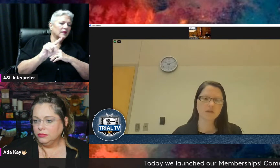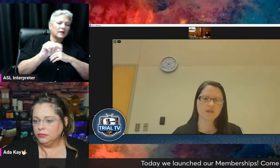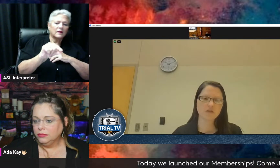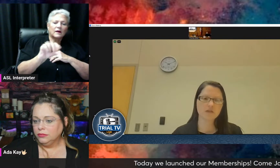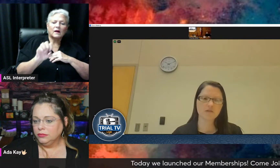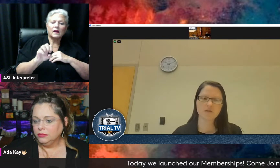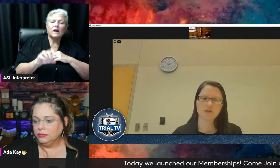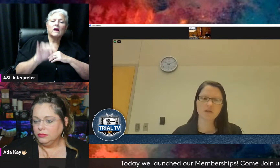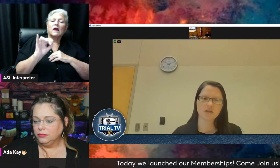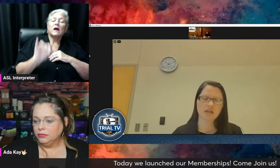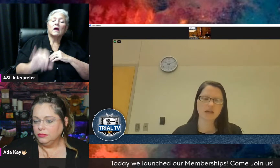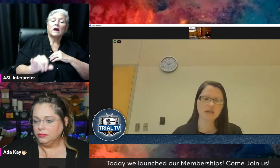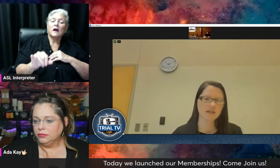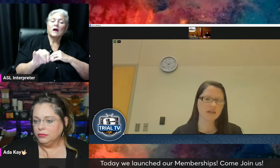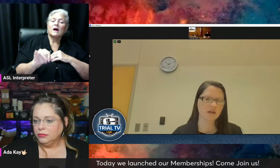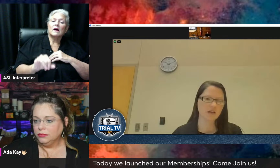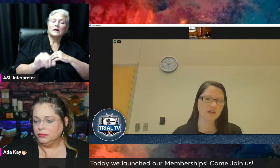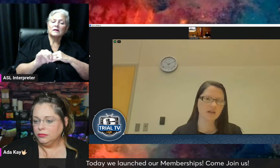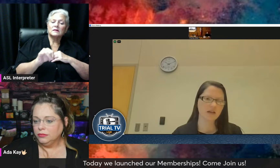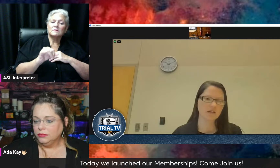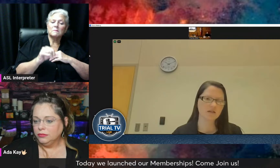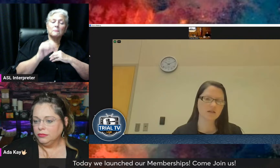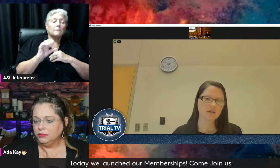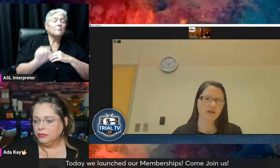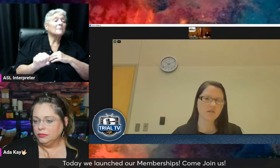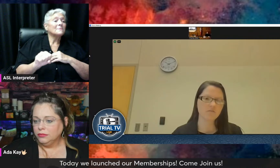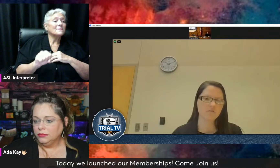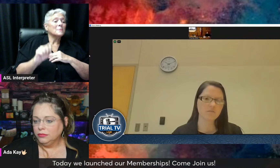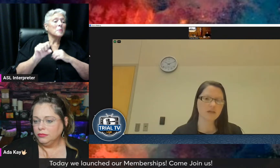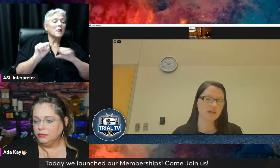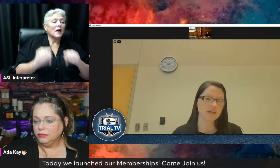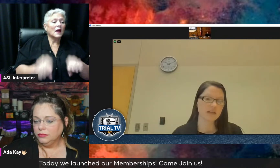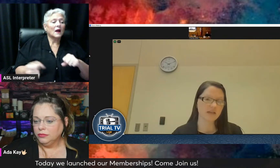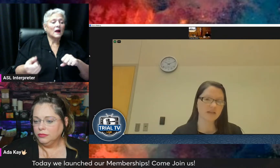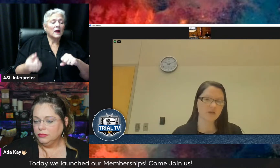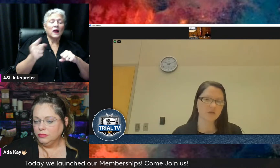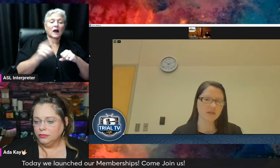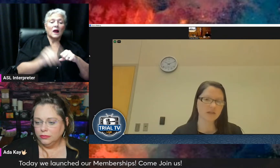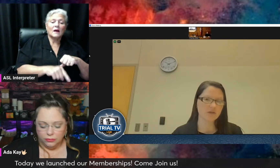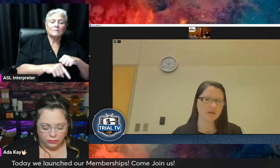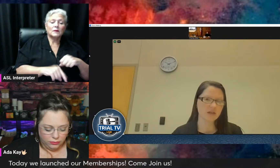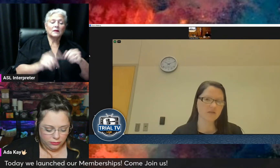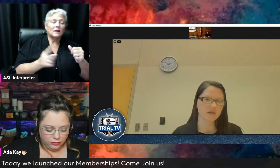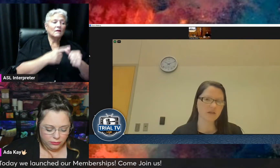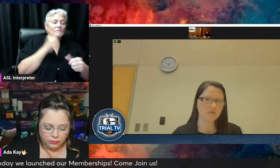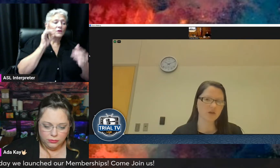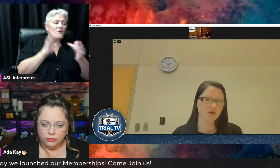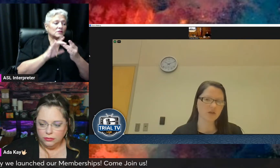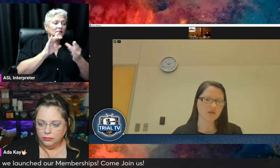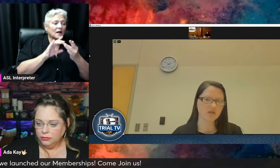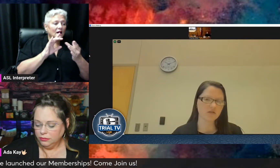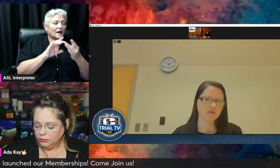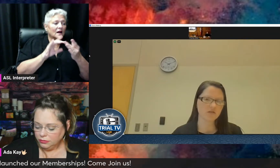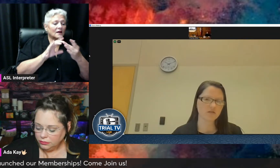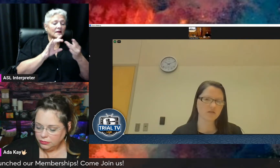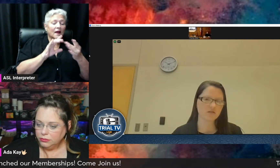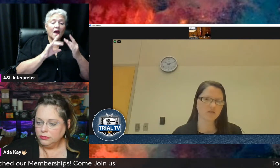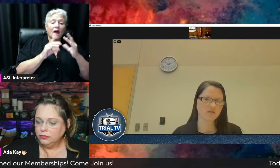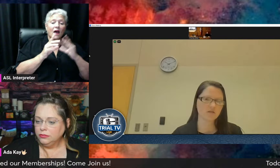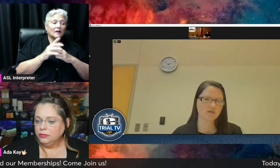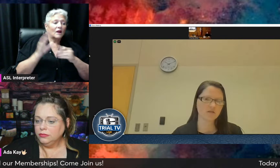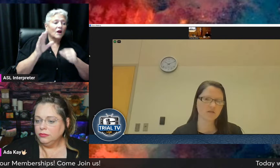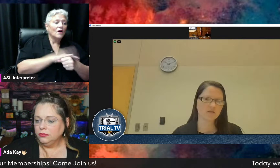Smudges can happen during first contact, second contact, but yes, that would be a smearing of the impression.